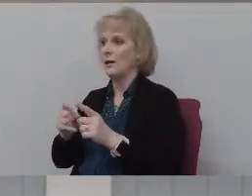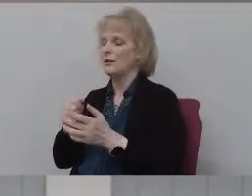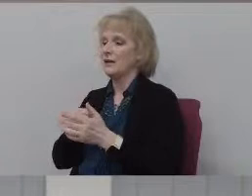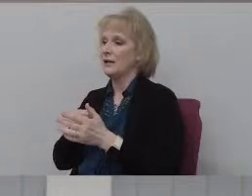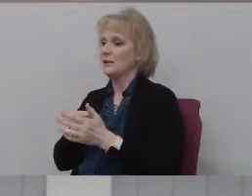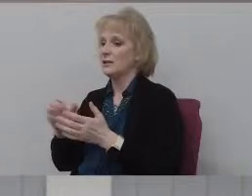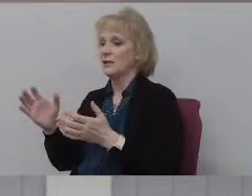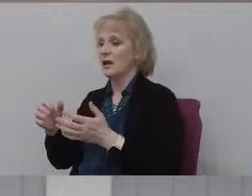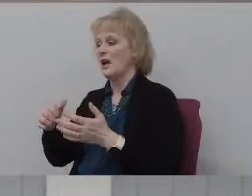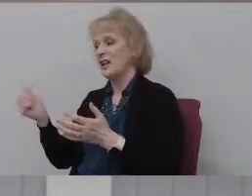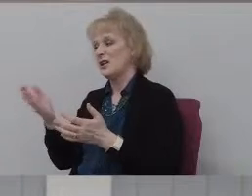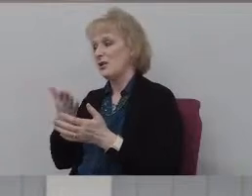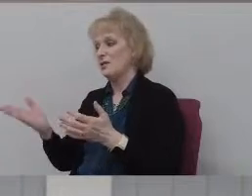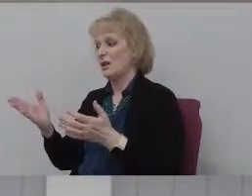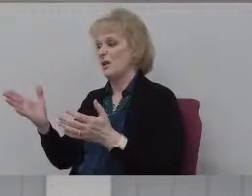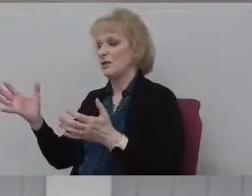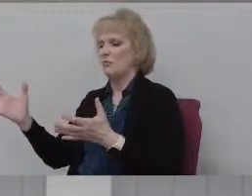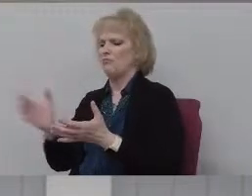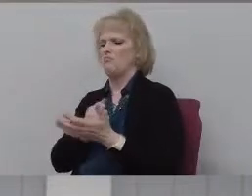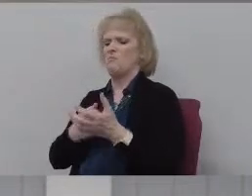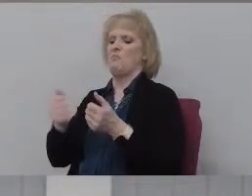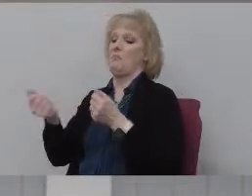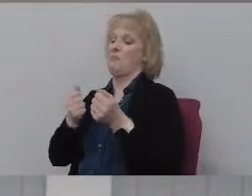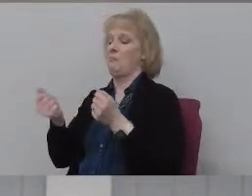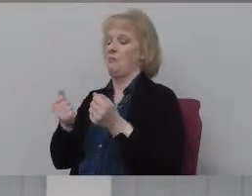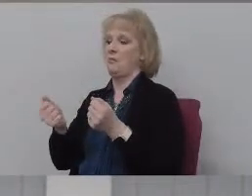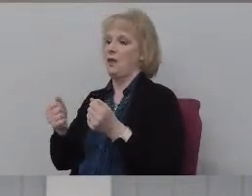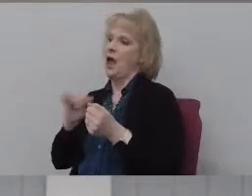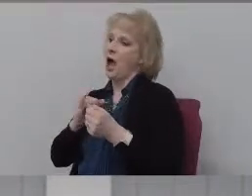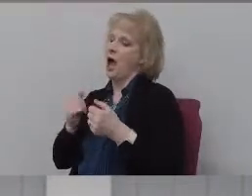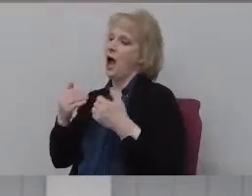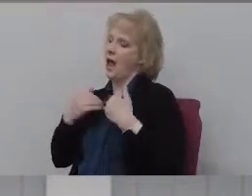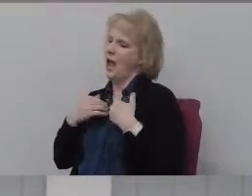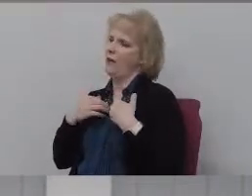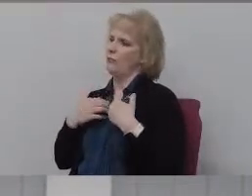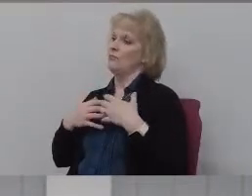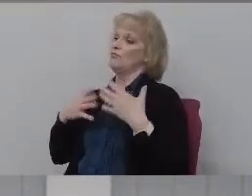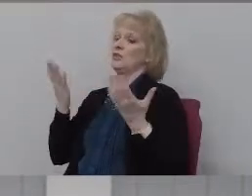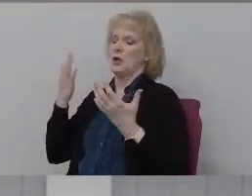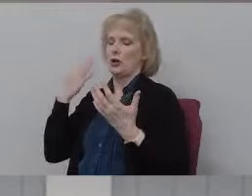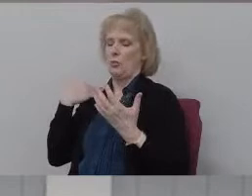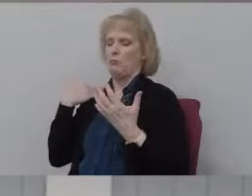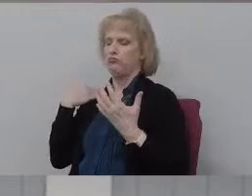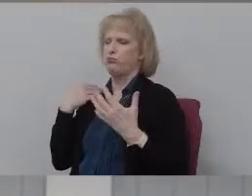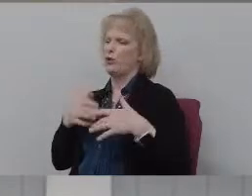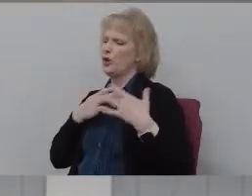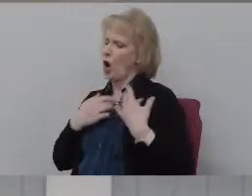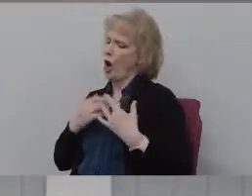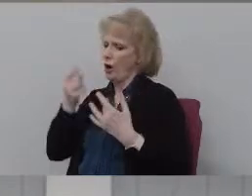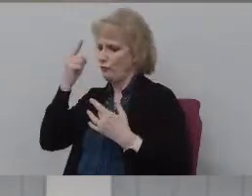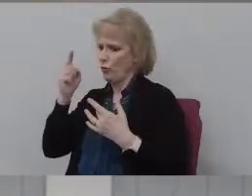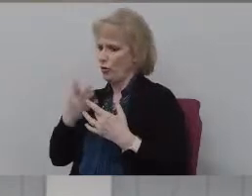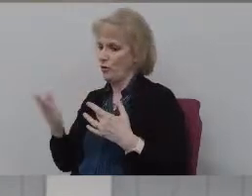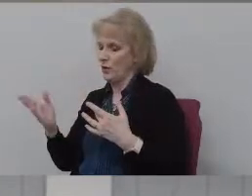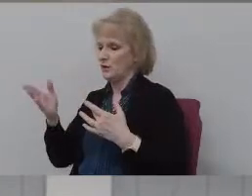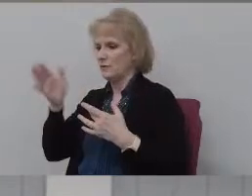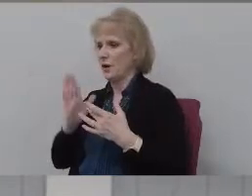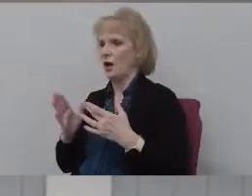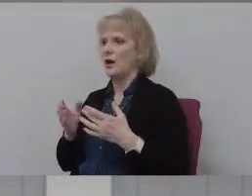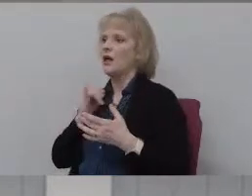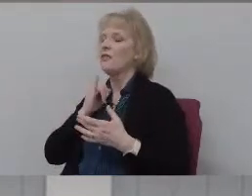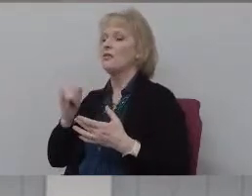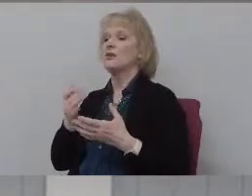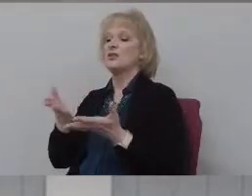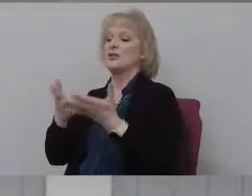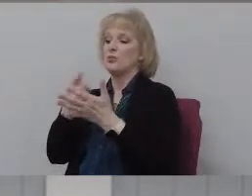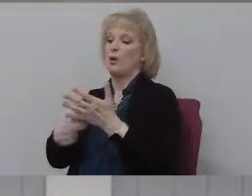of the house of God. To say, I have such a burden, such a heart for the things of God, that this is what I'm going to